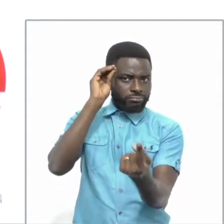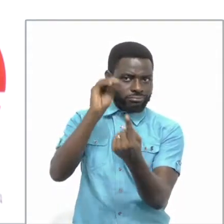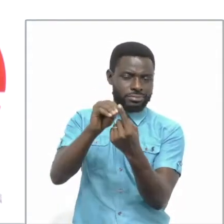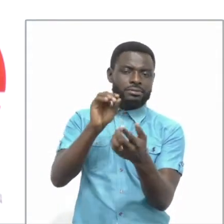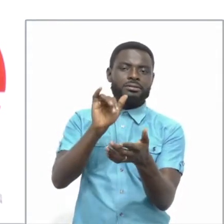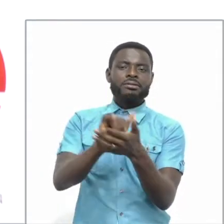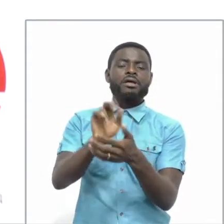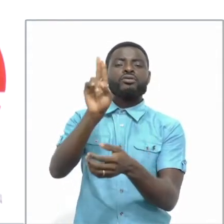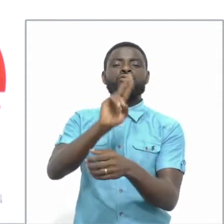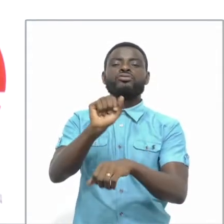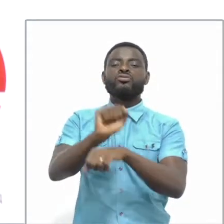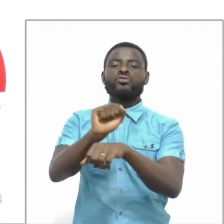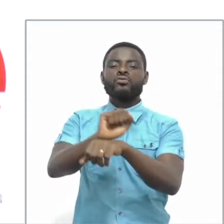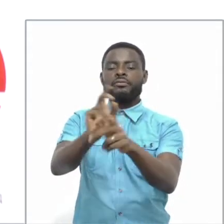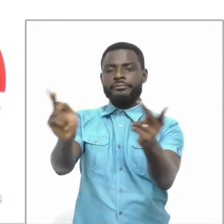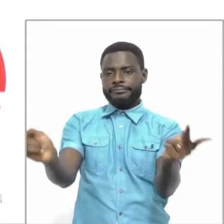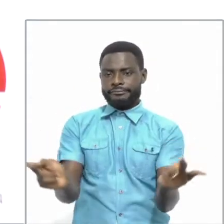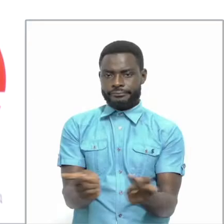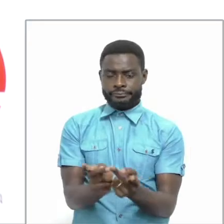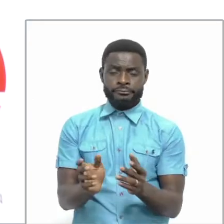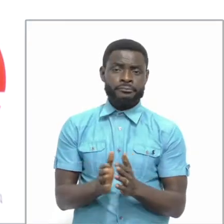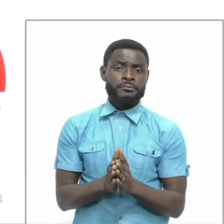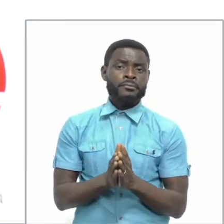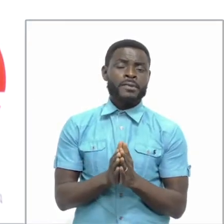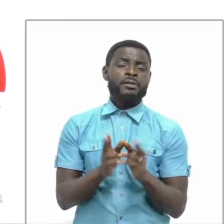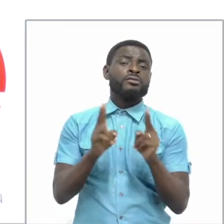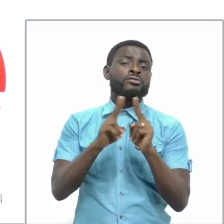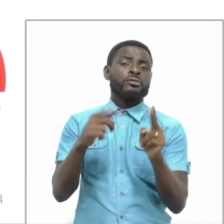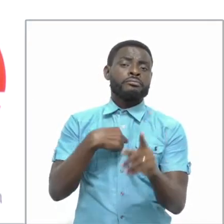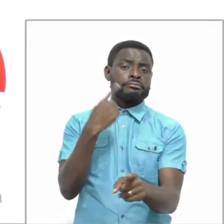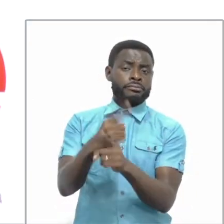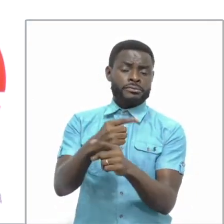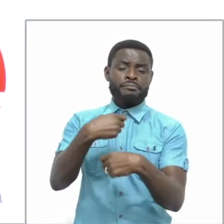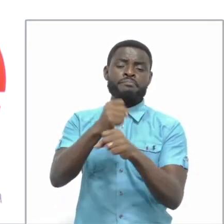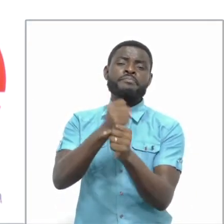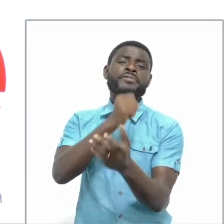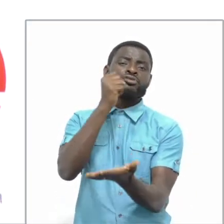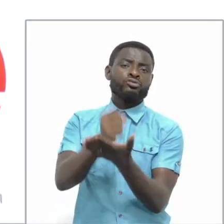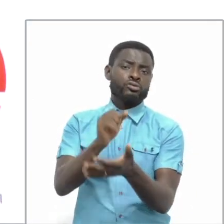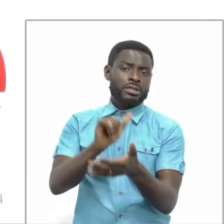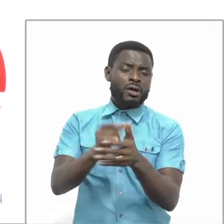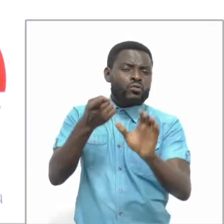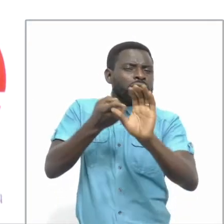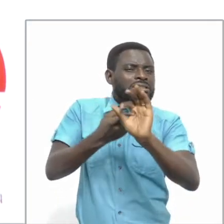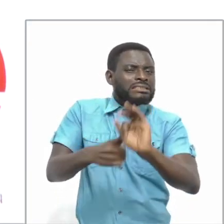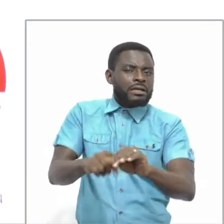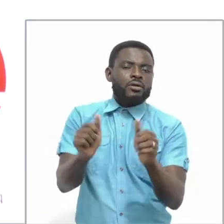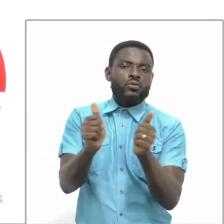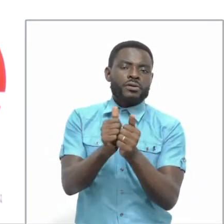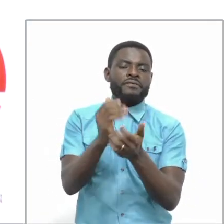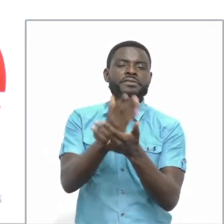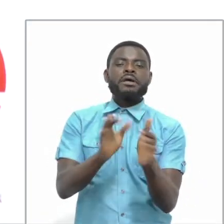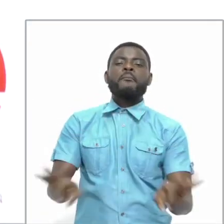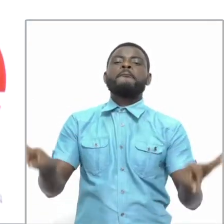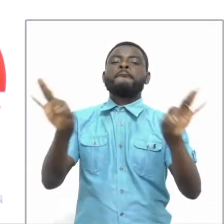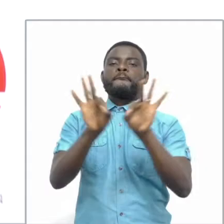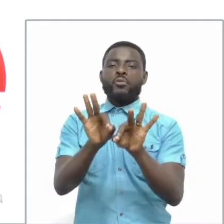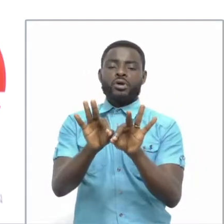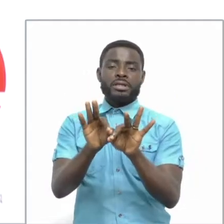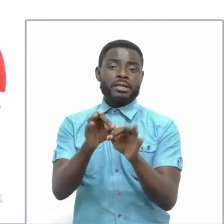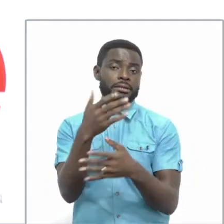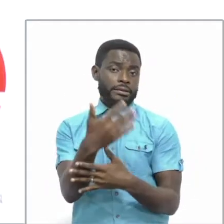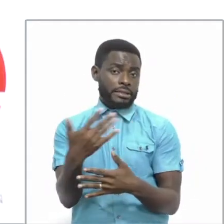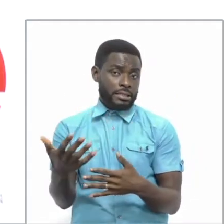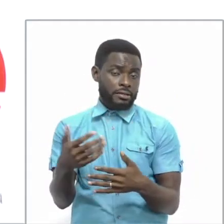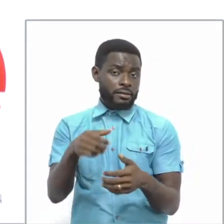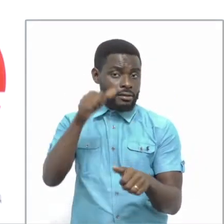work station. And so I am just making sure that we start with some key major things. You remember